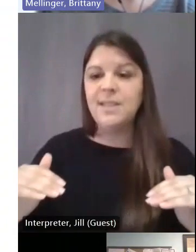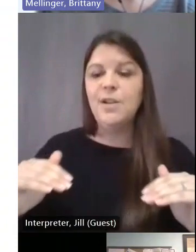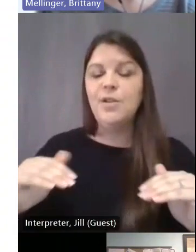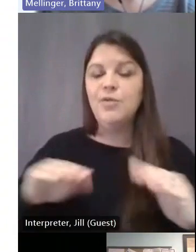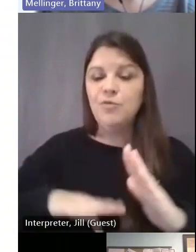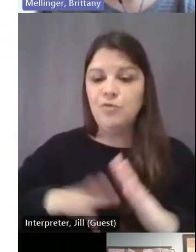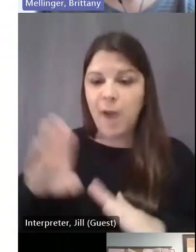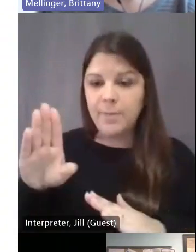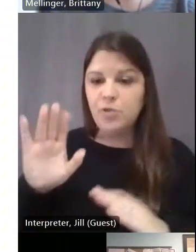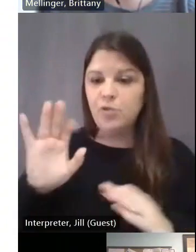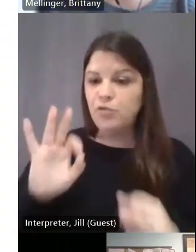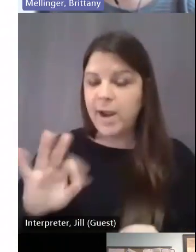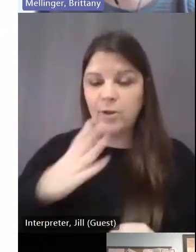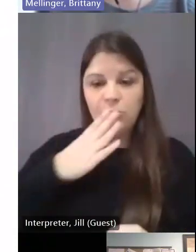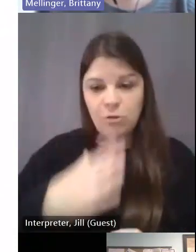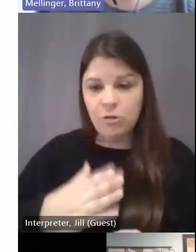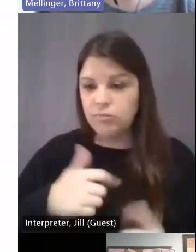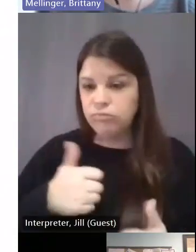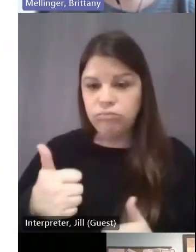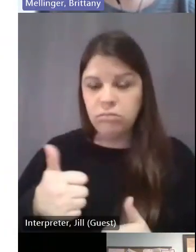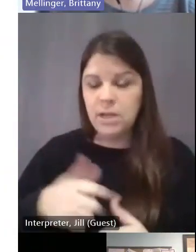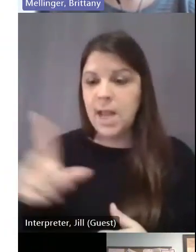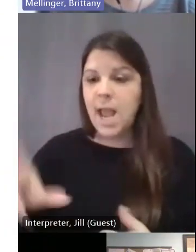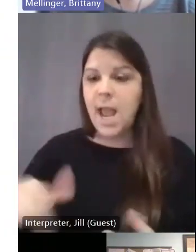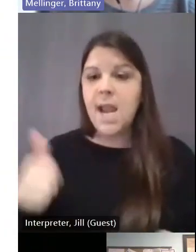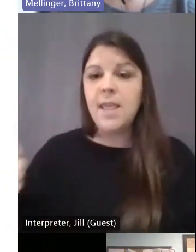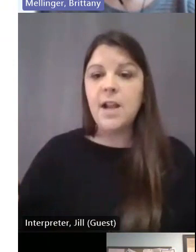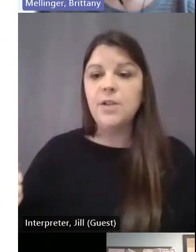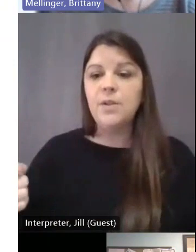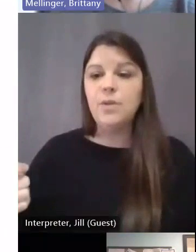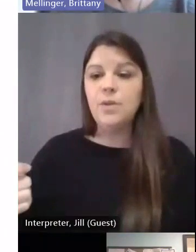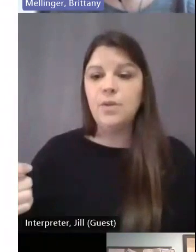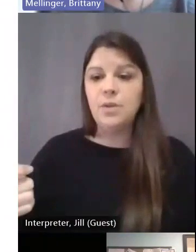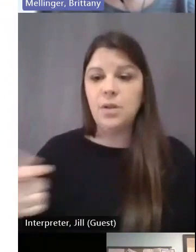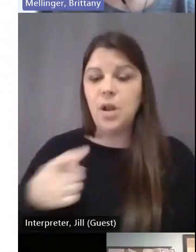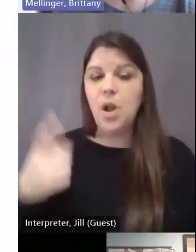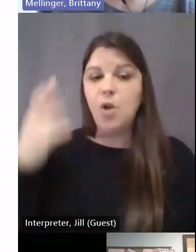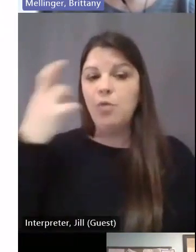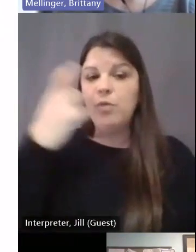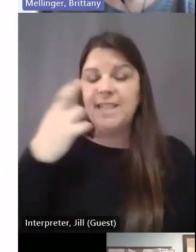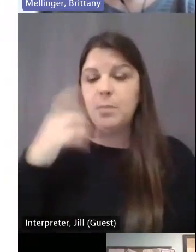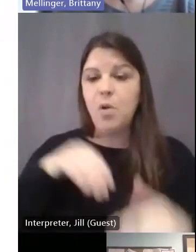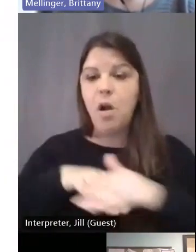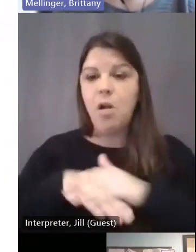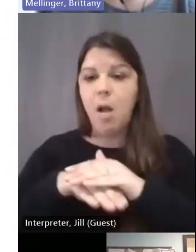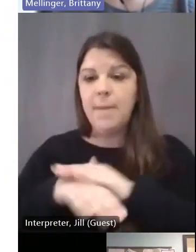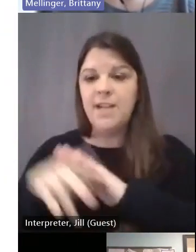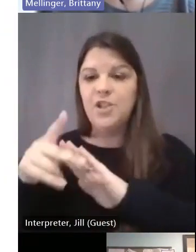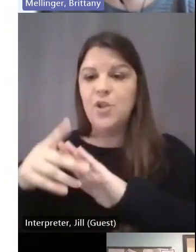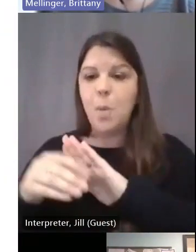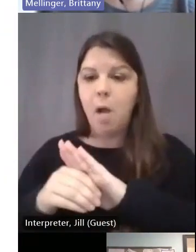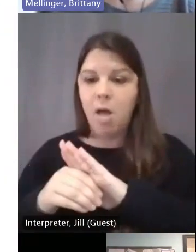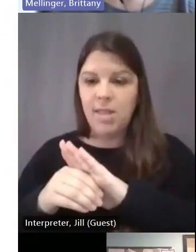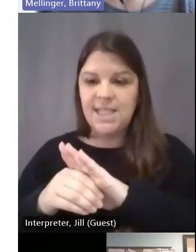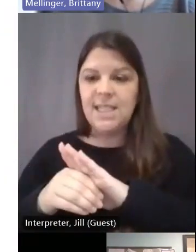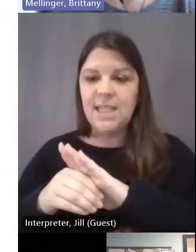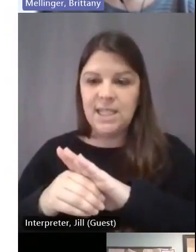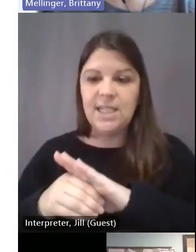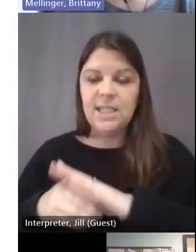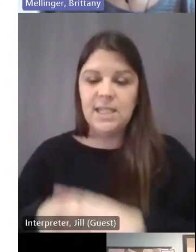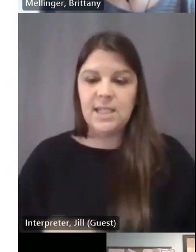reasonable modifications. Does anyone have any reasonable accommodations, changes in policies that they would